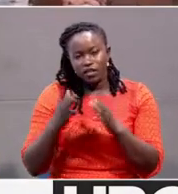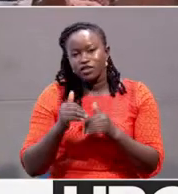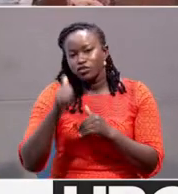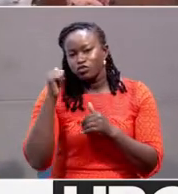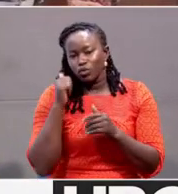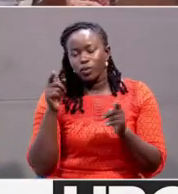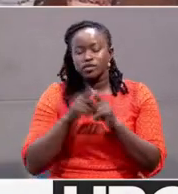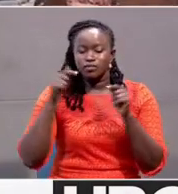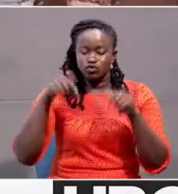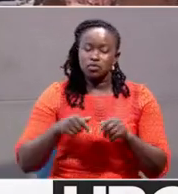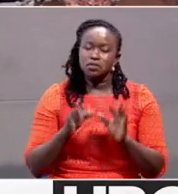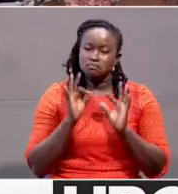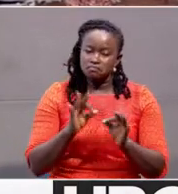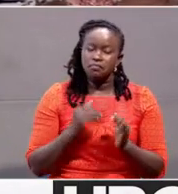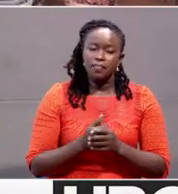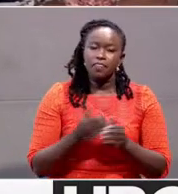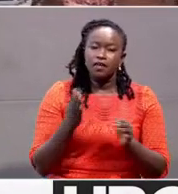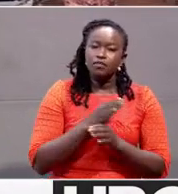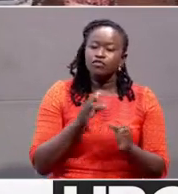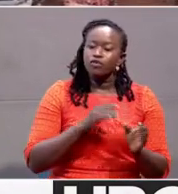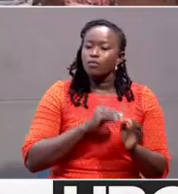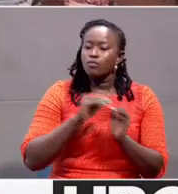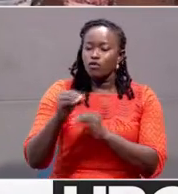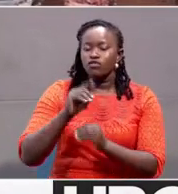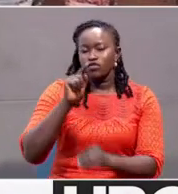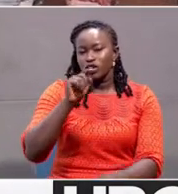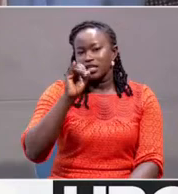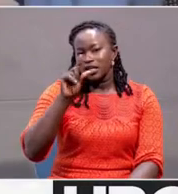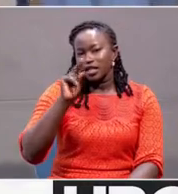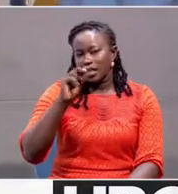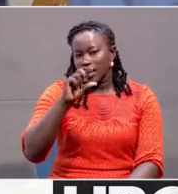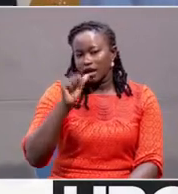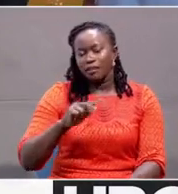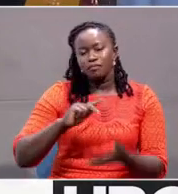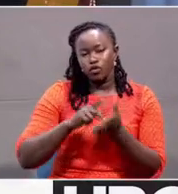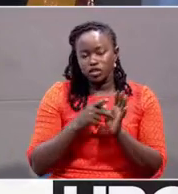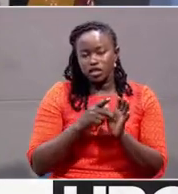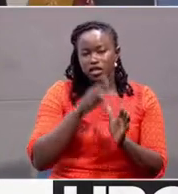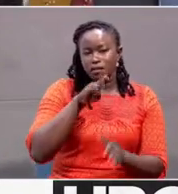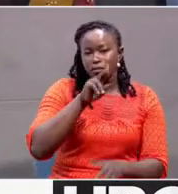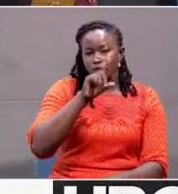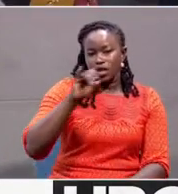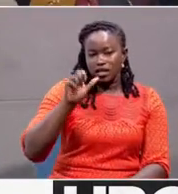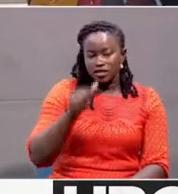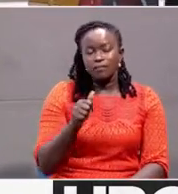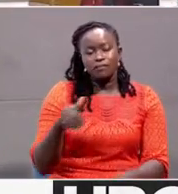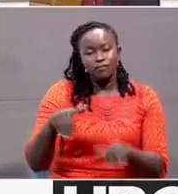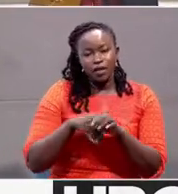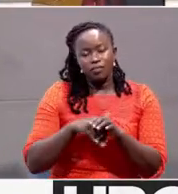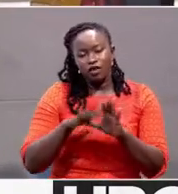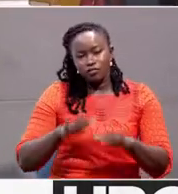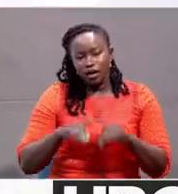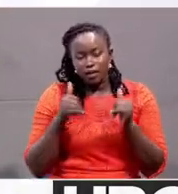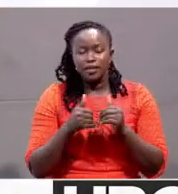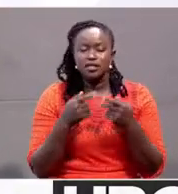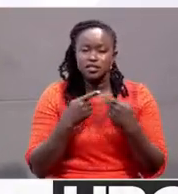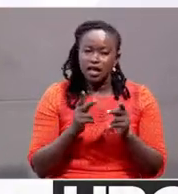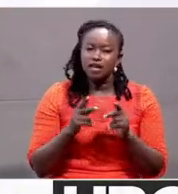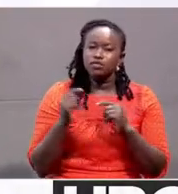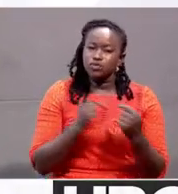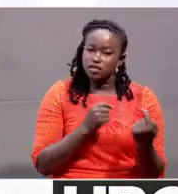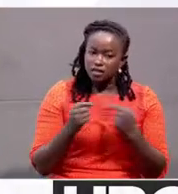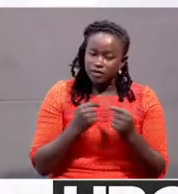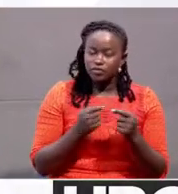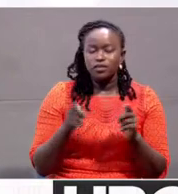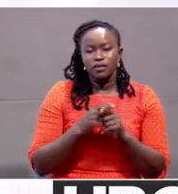also today. Before heading to the Tilenga project in Bulisa district, the members of parliament started their five-day excursion with a visit